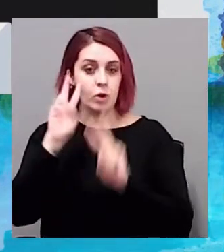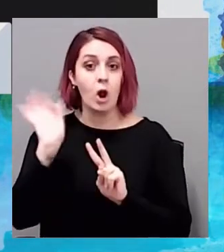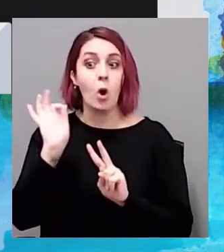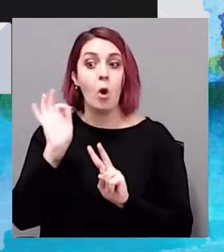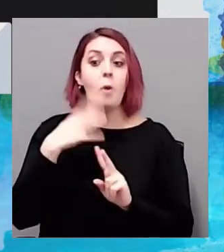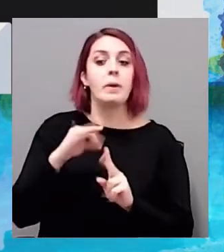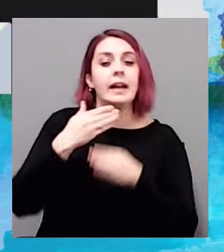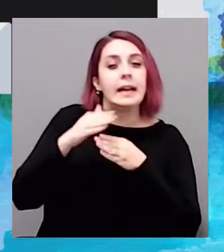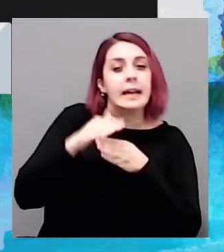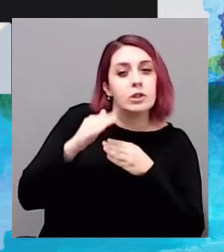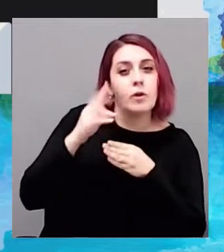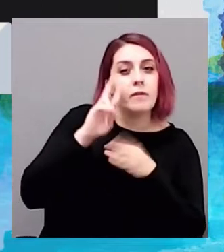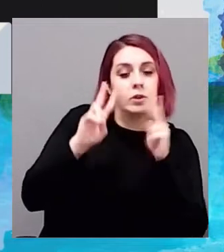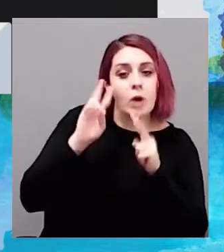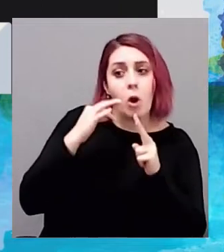disabilities,